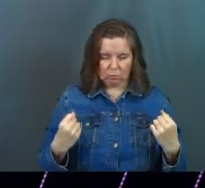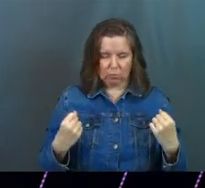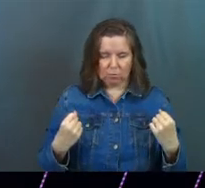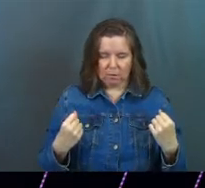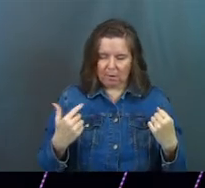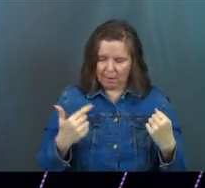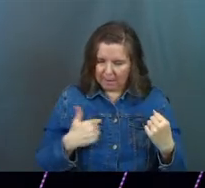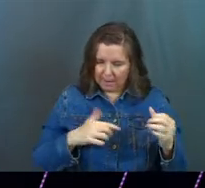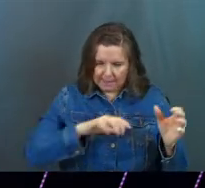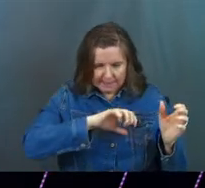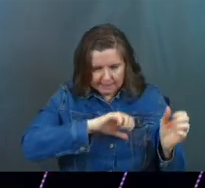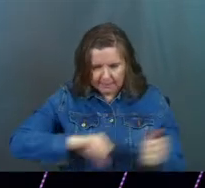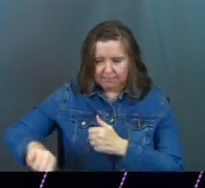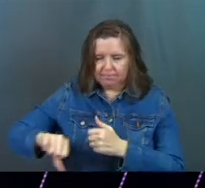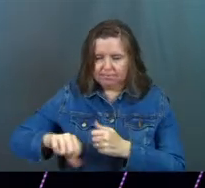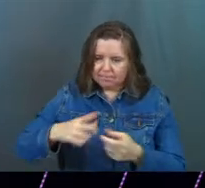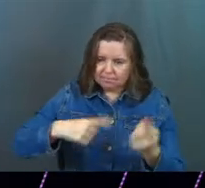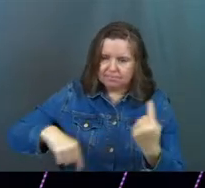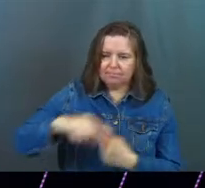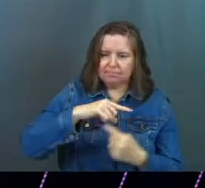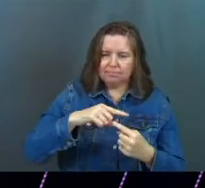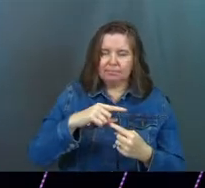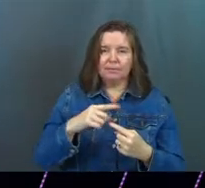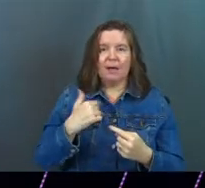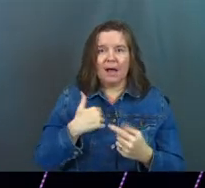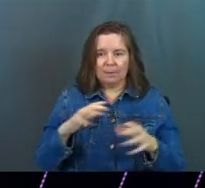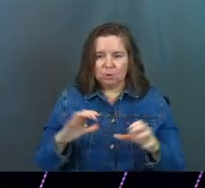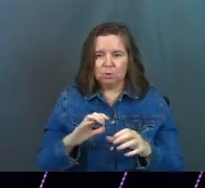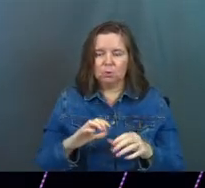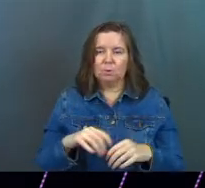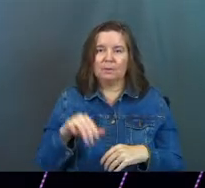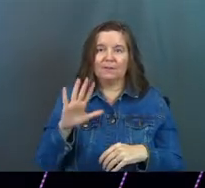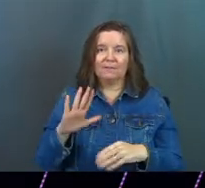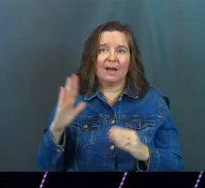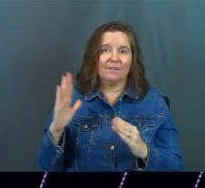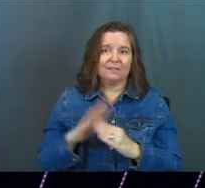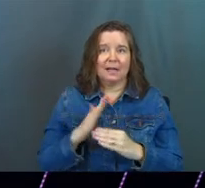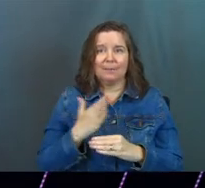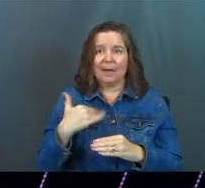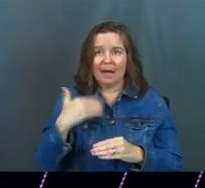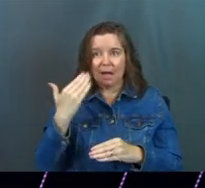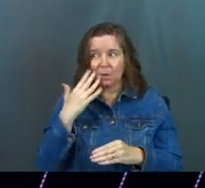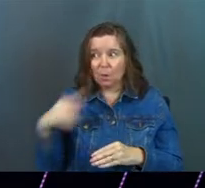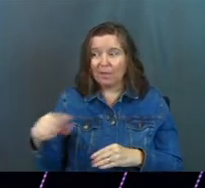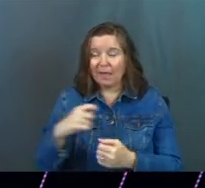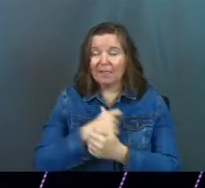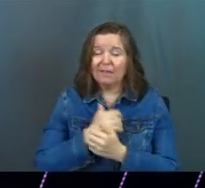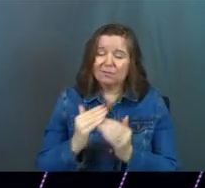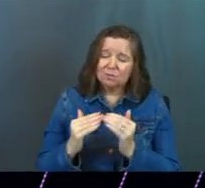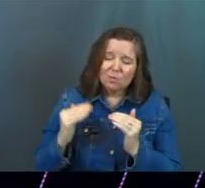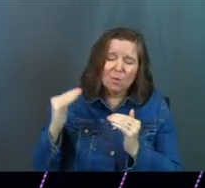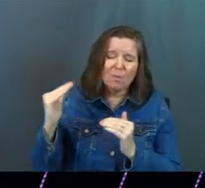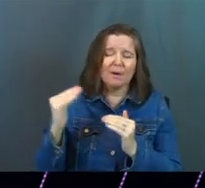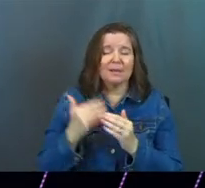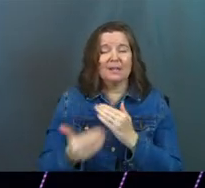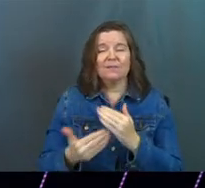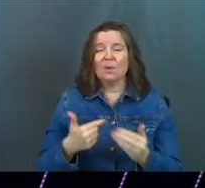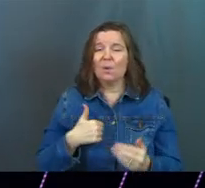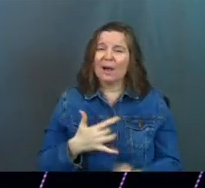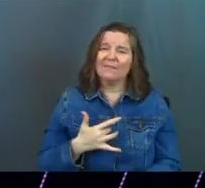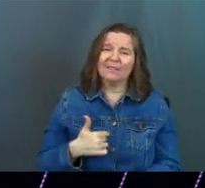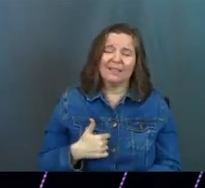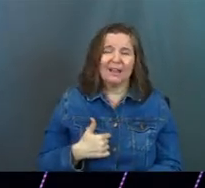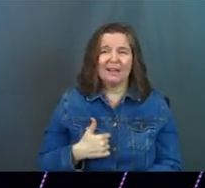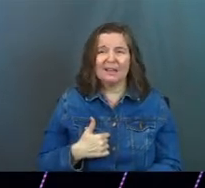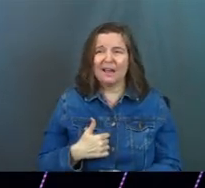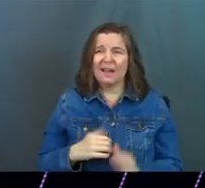say, I'm pushing this thing. Let's go. I'm going to do the five top things I know they love so much, even though I feel